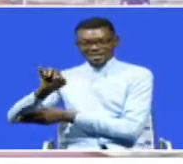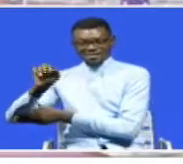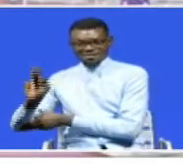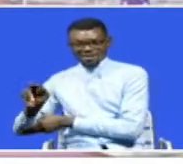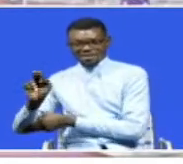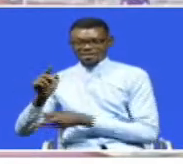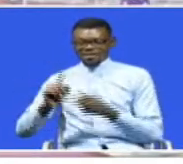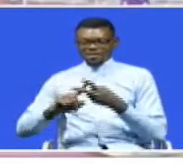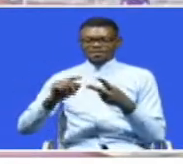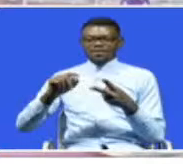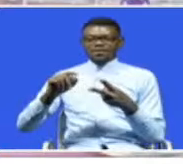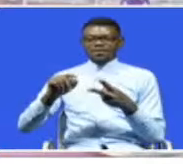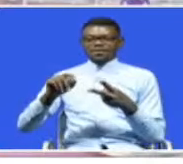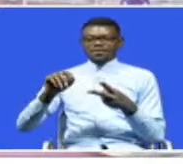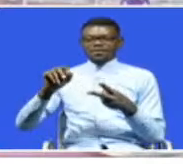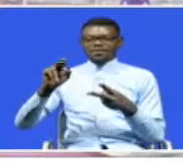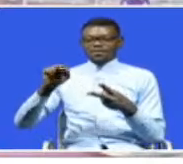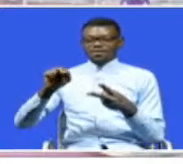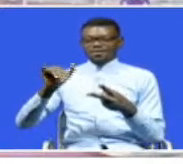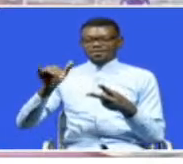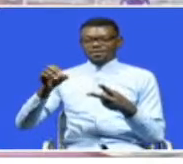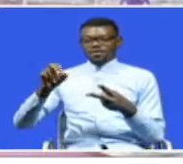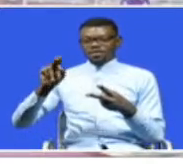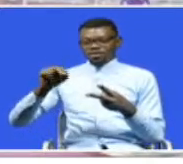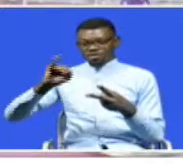two joe george